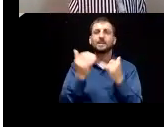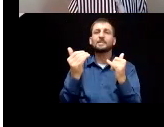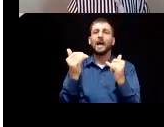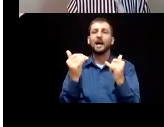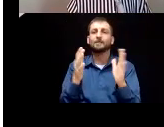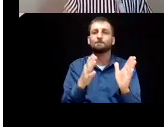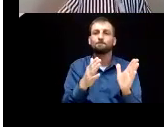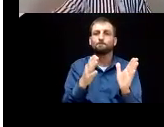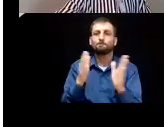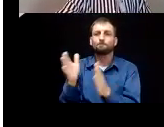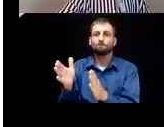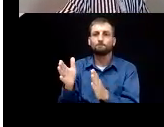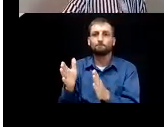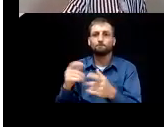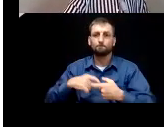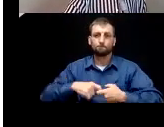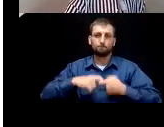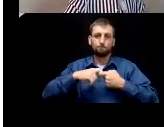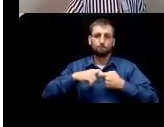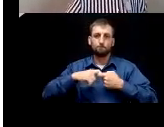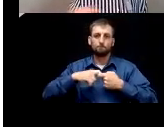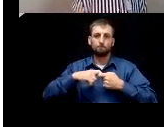another moment to stop and think.